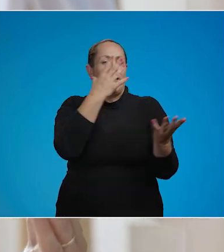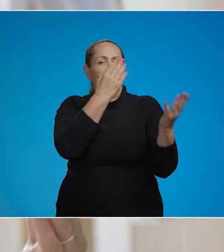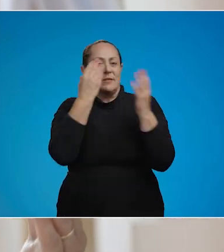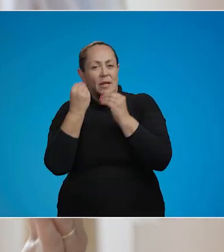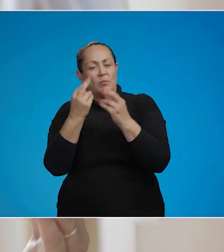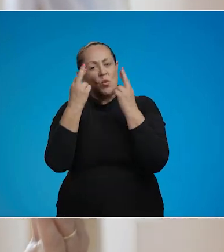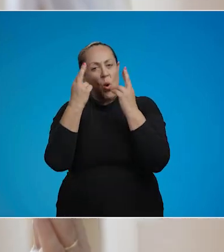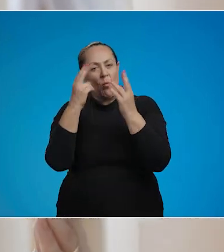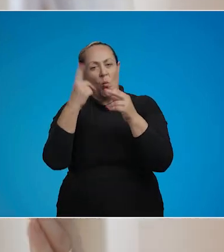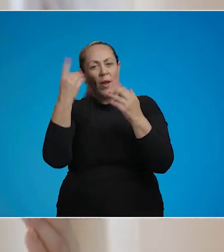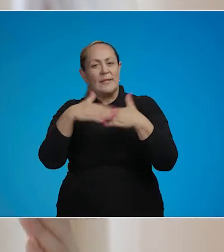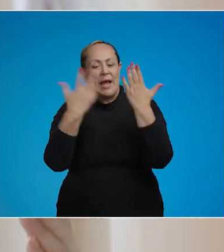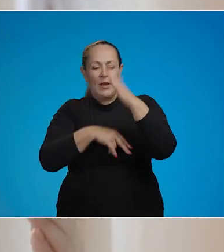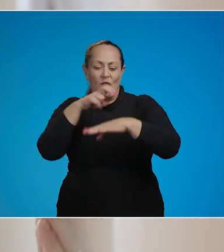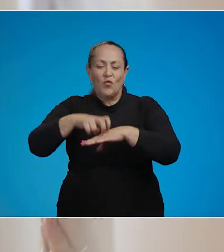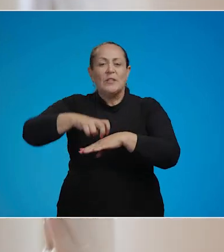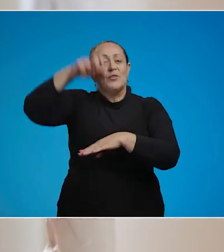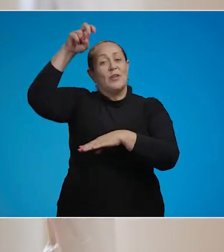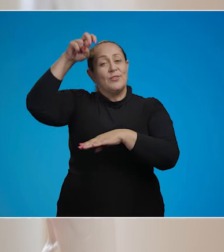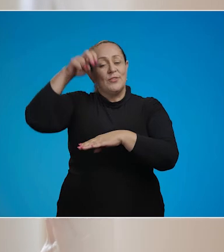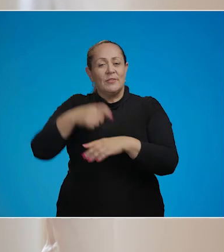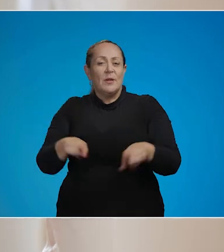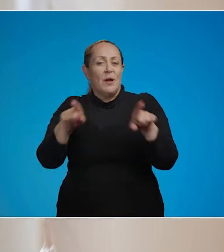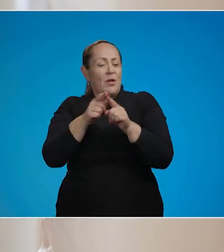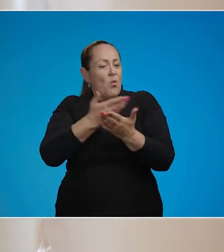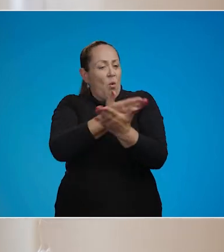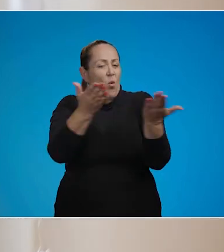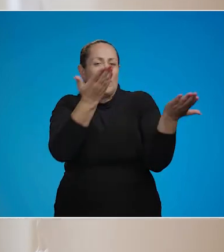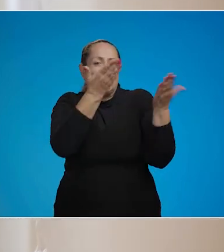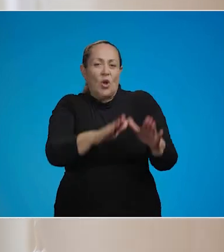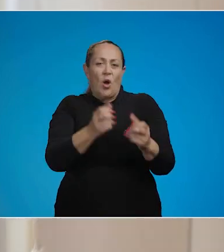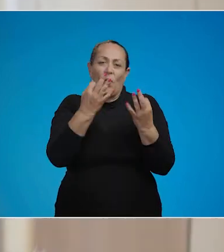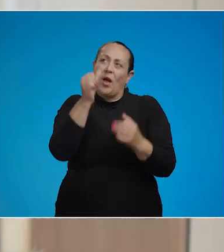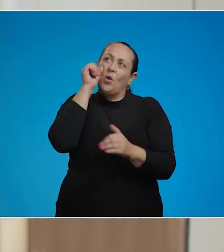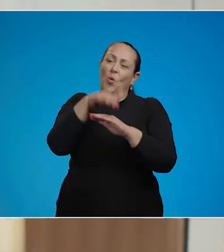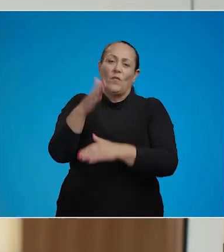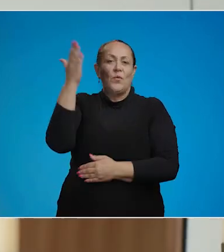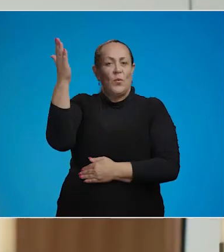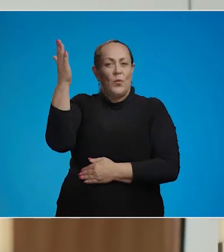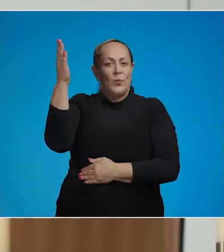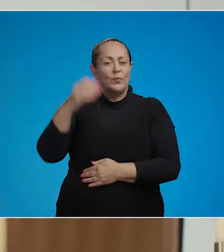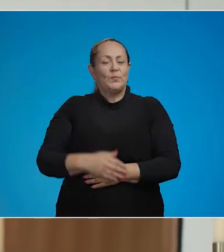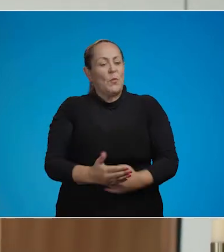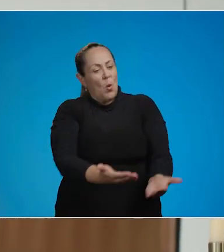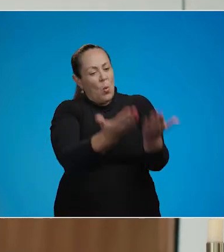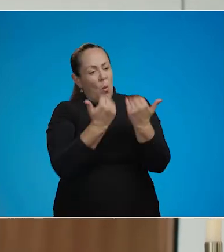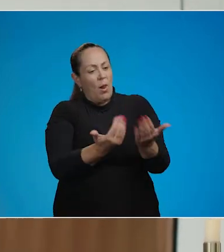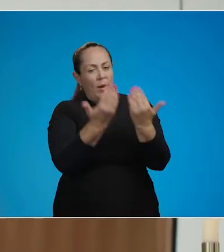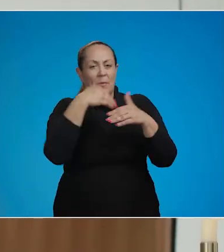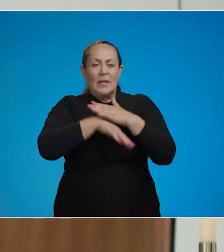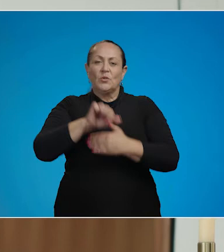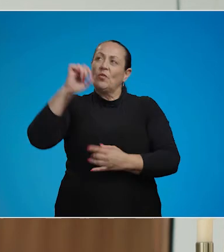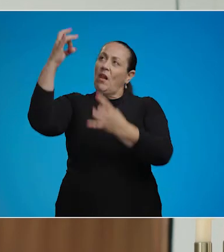fallen asleep in the hope of the resurrection and all who have died in your mercy welcome